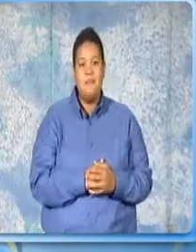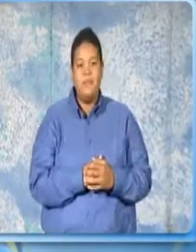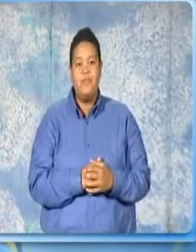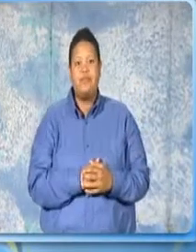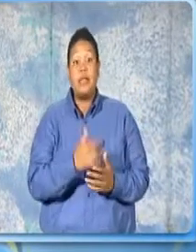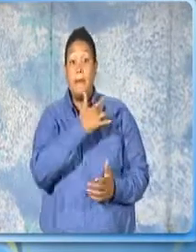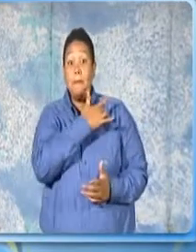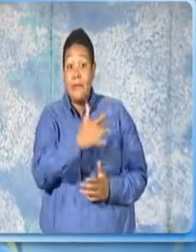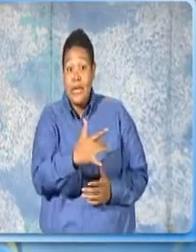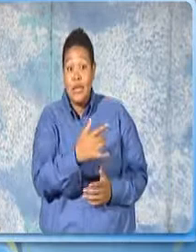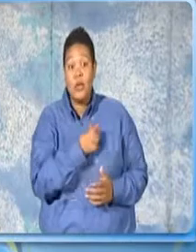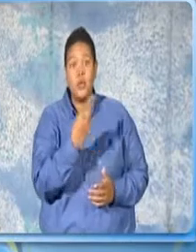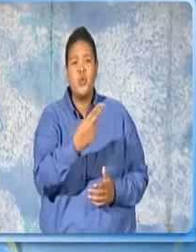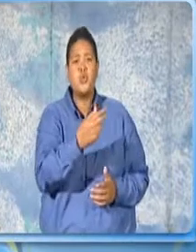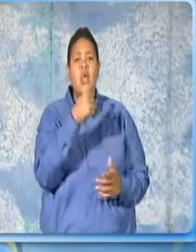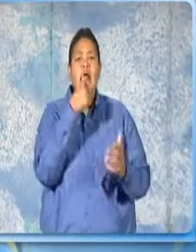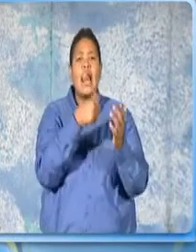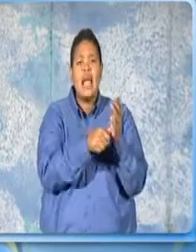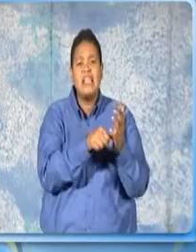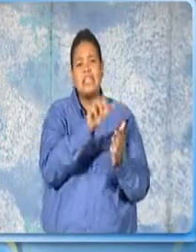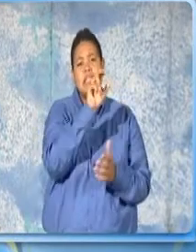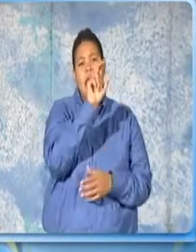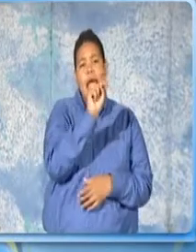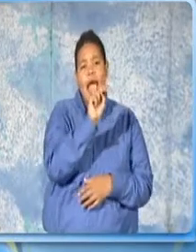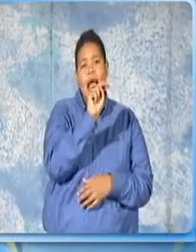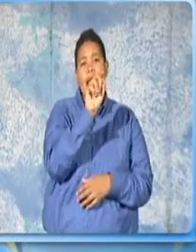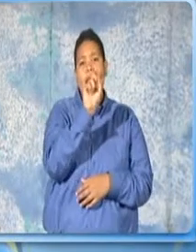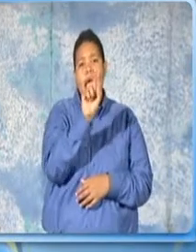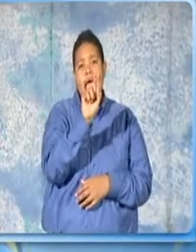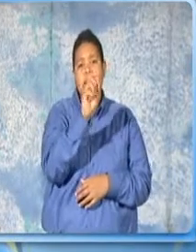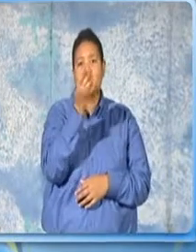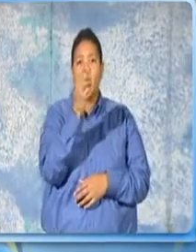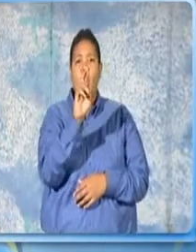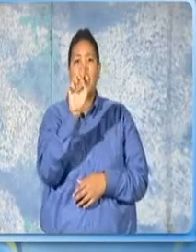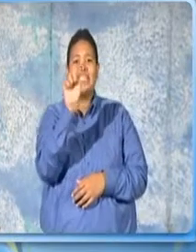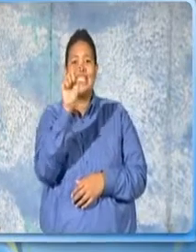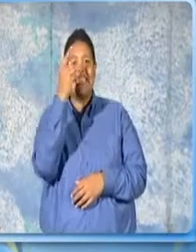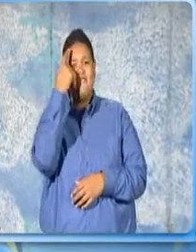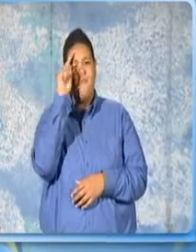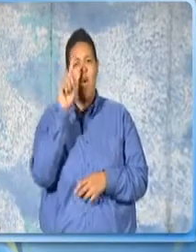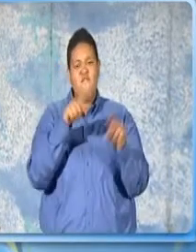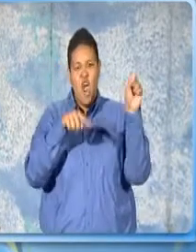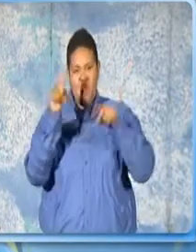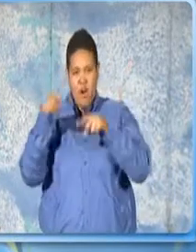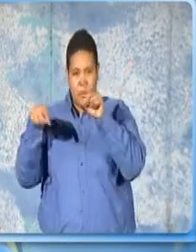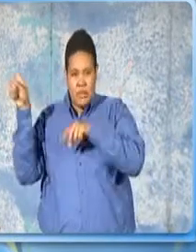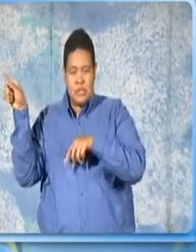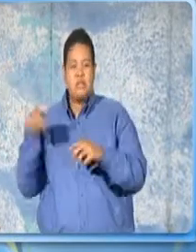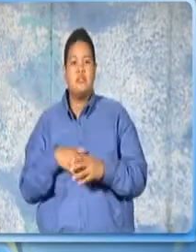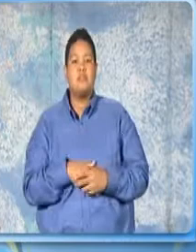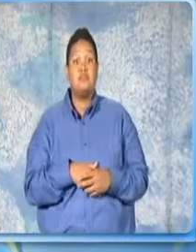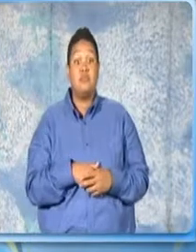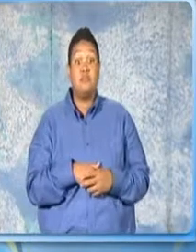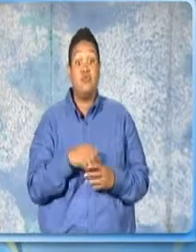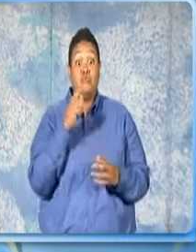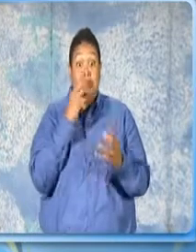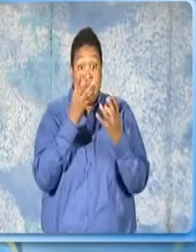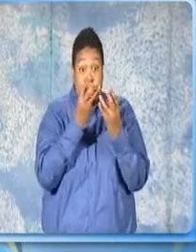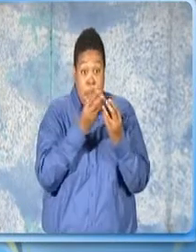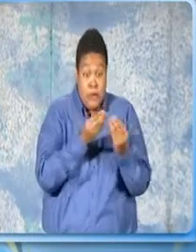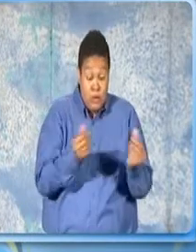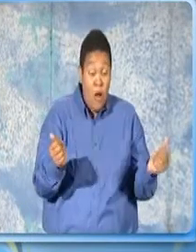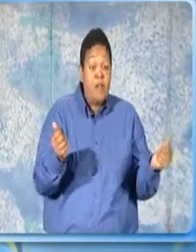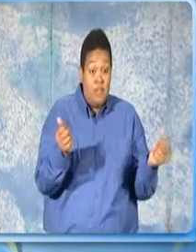Usually, we use letters such as n, x, or t for variables. Solving an equation can